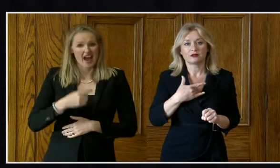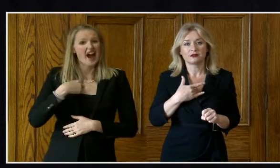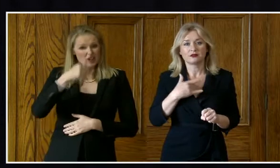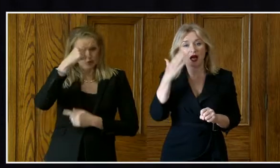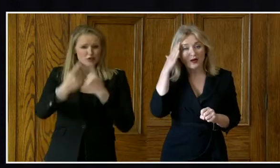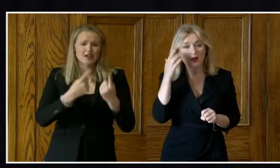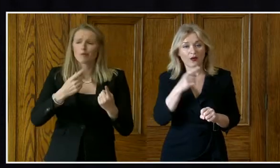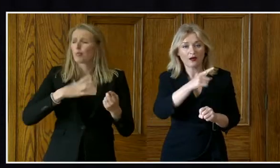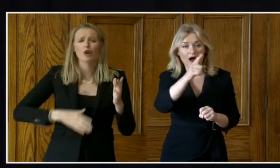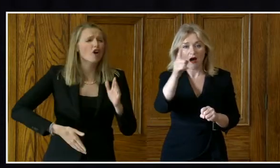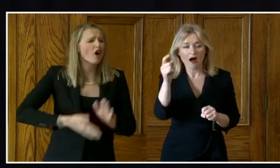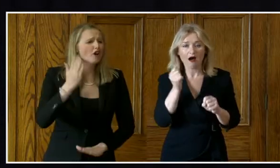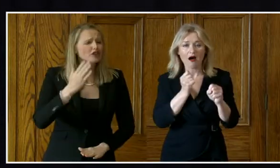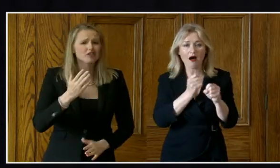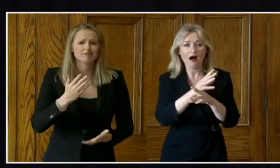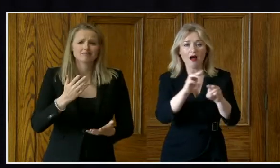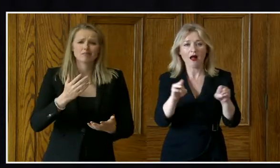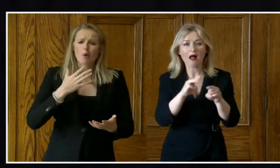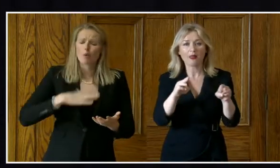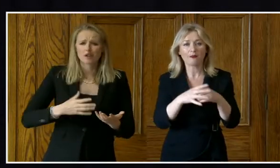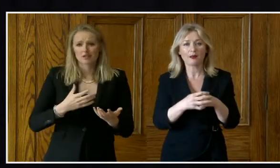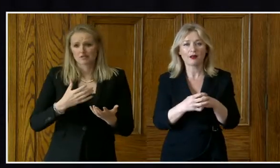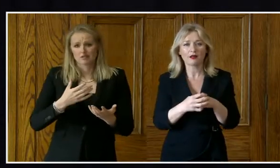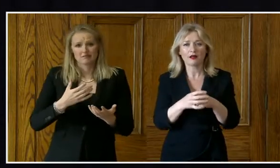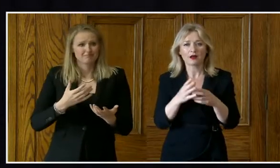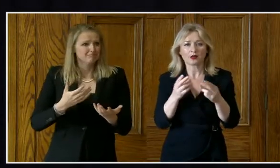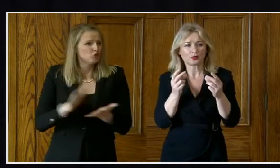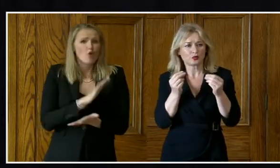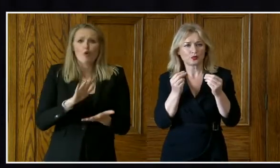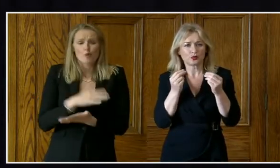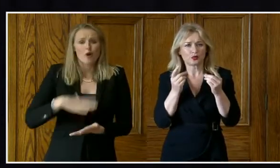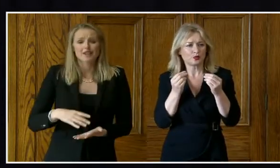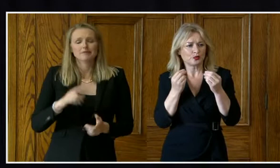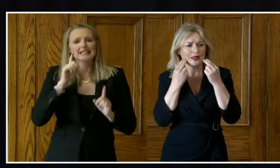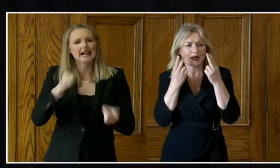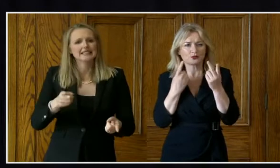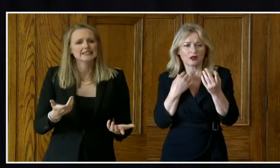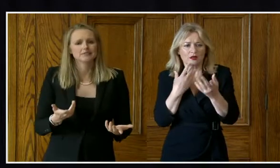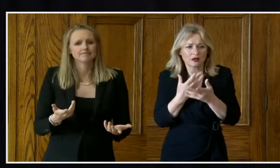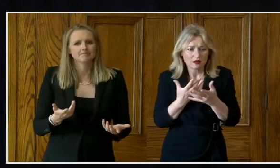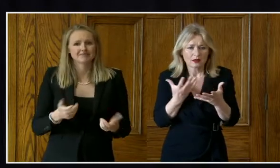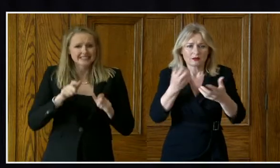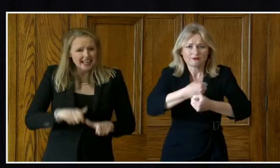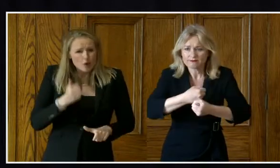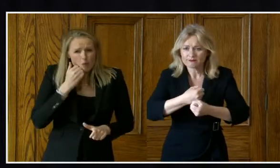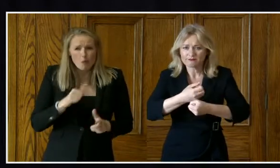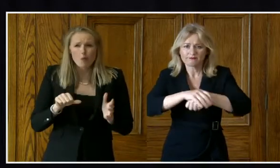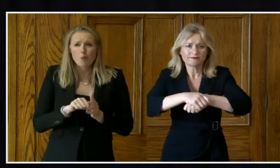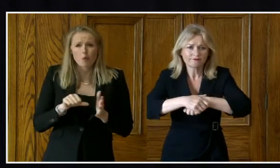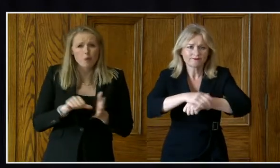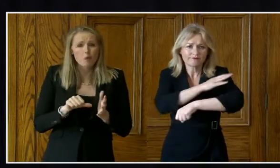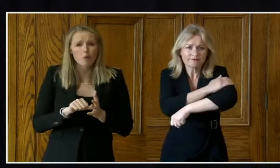COVID-19 has robbed us of the very things that bring us joy. Seeing our loved ones, a tight hug, comforting a